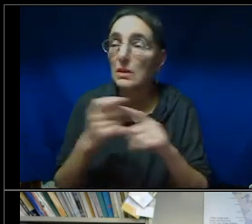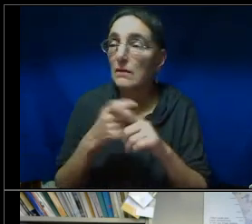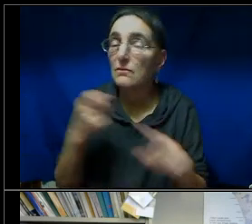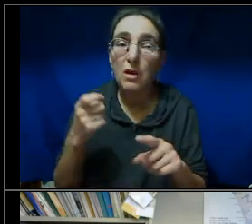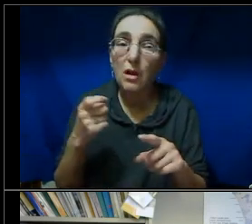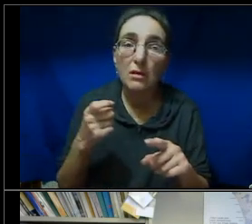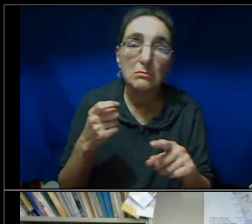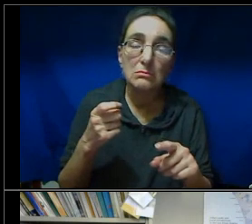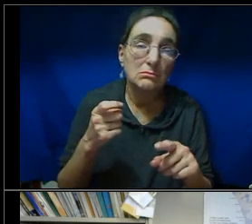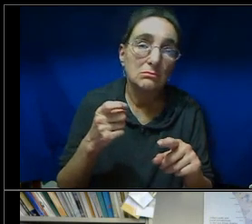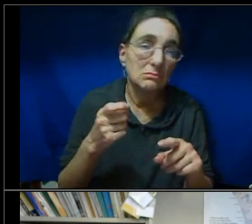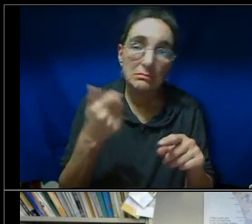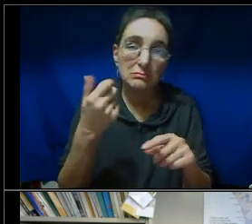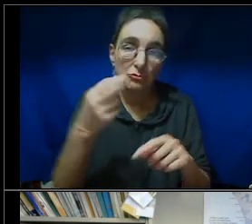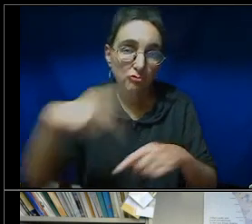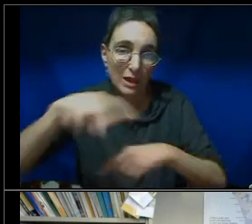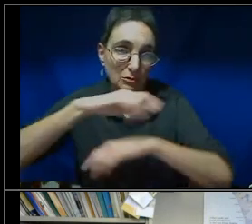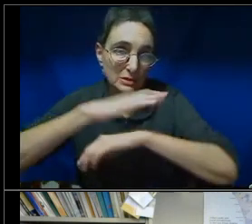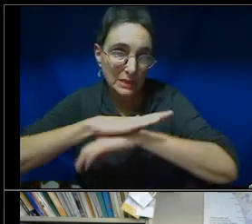the public,